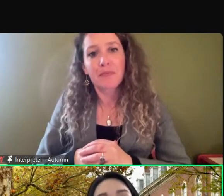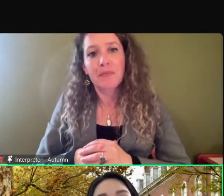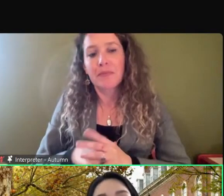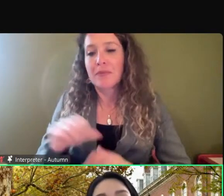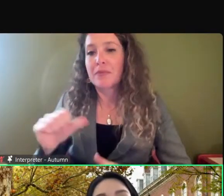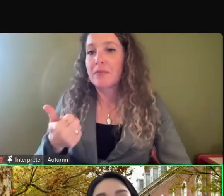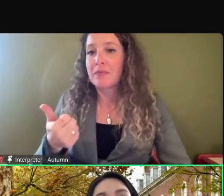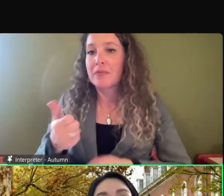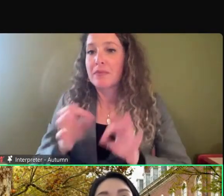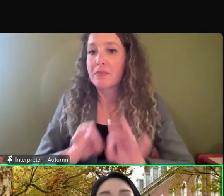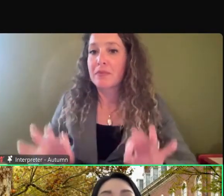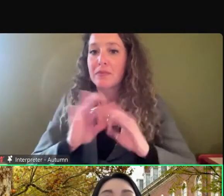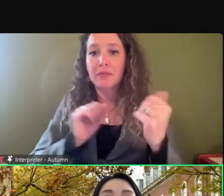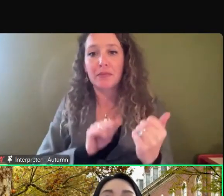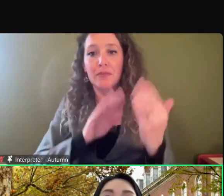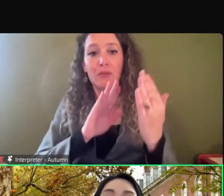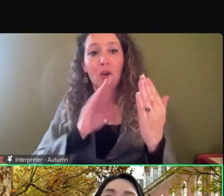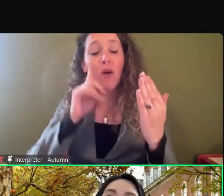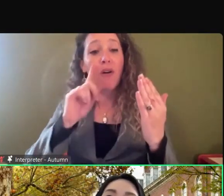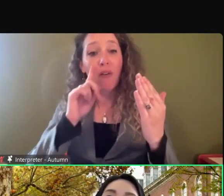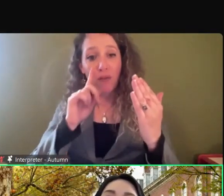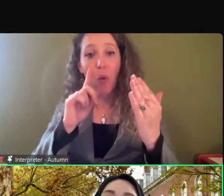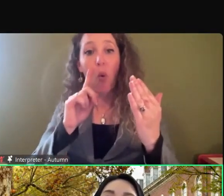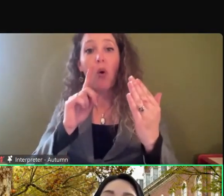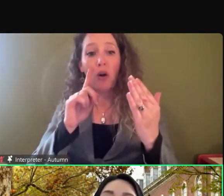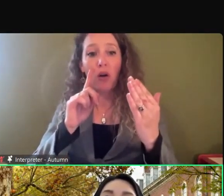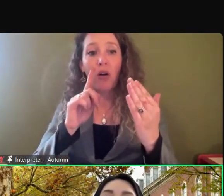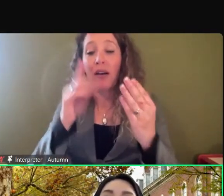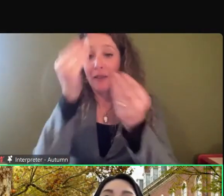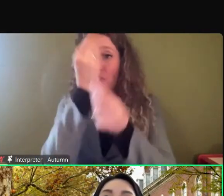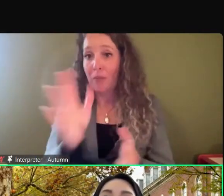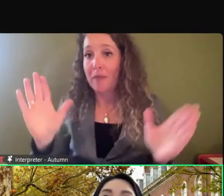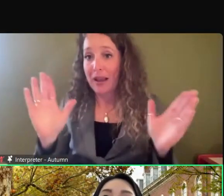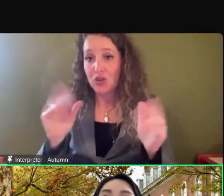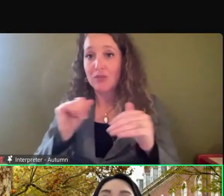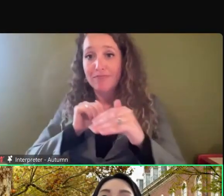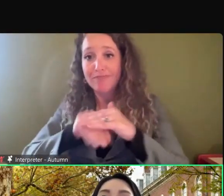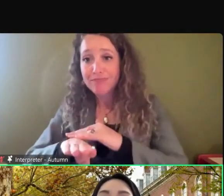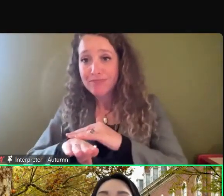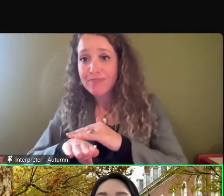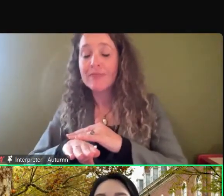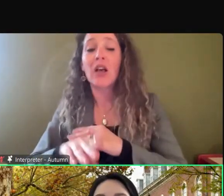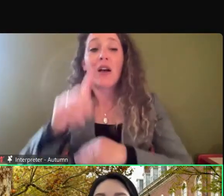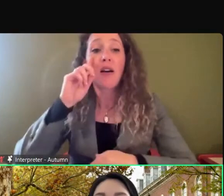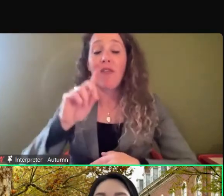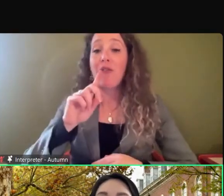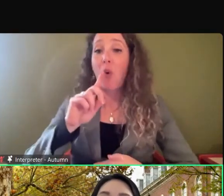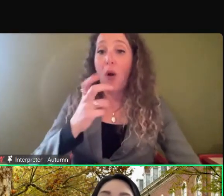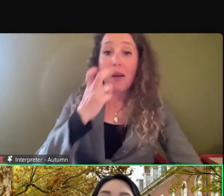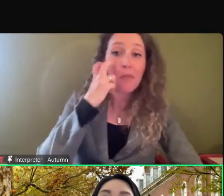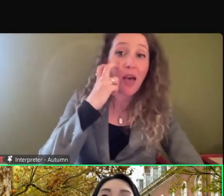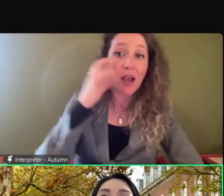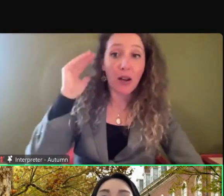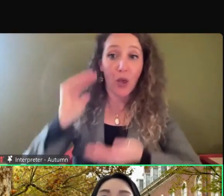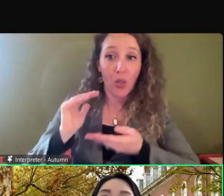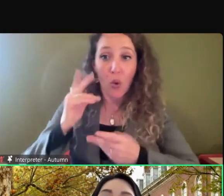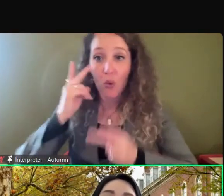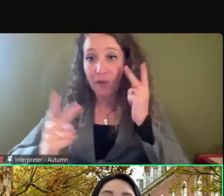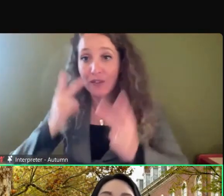Another key approach to improving information accessibility for blind and low vision individuals is